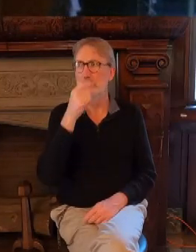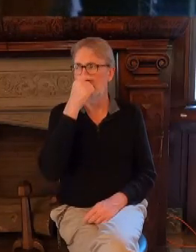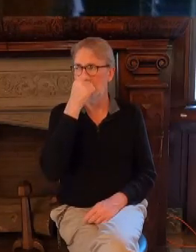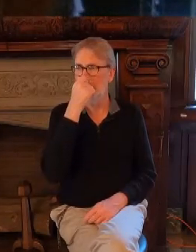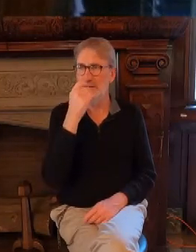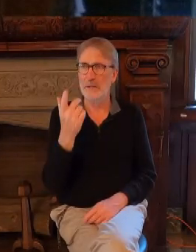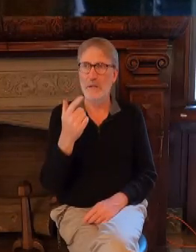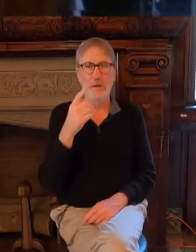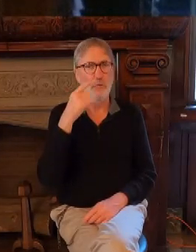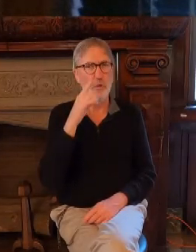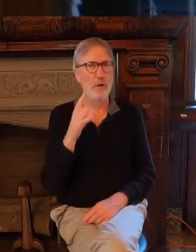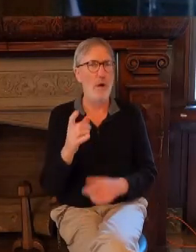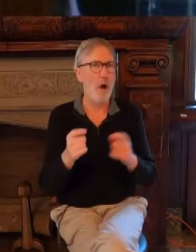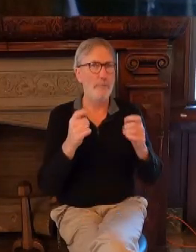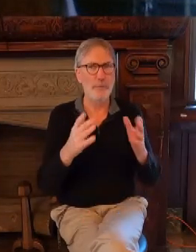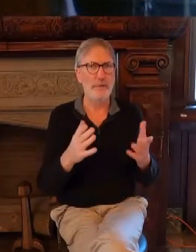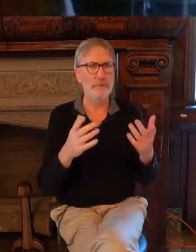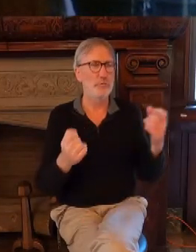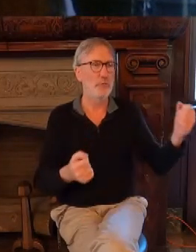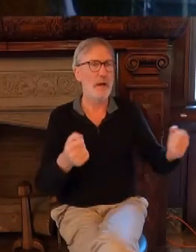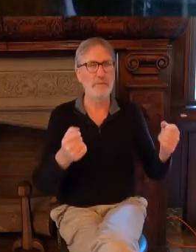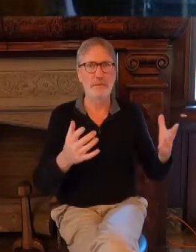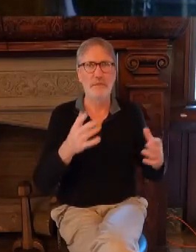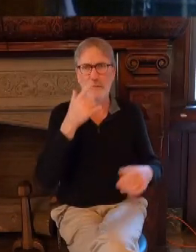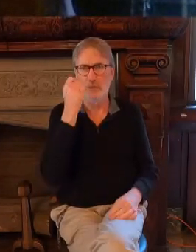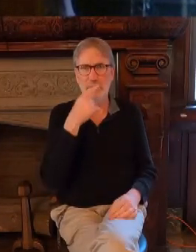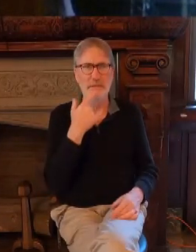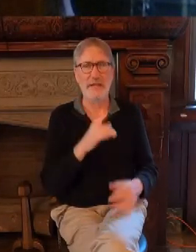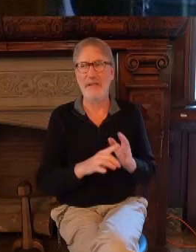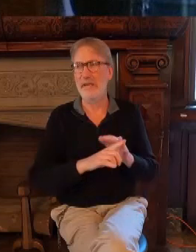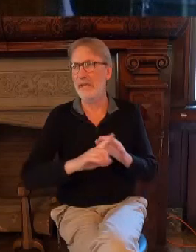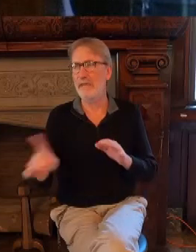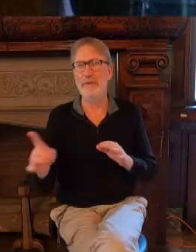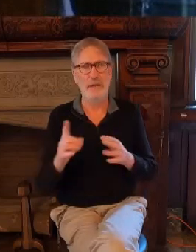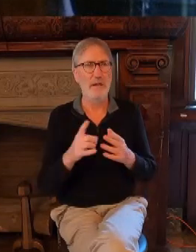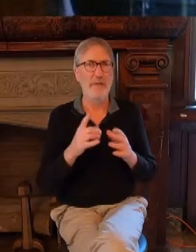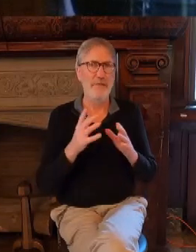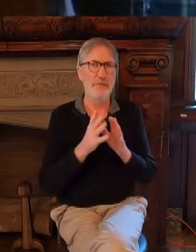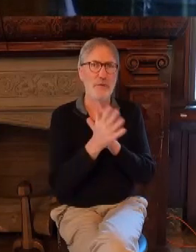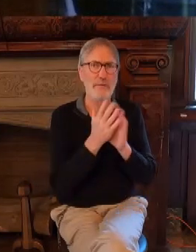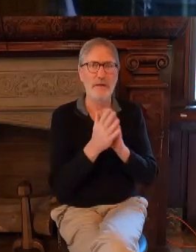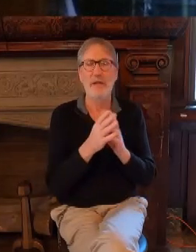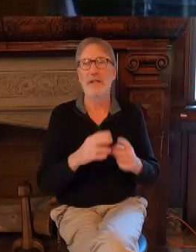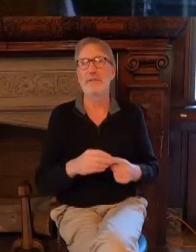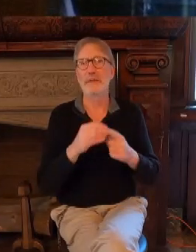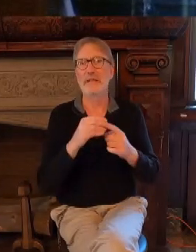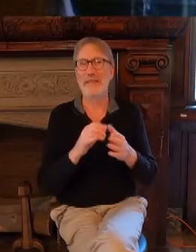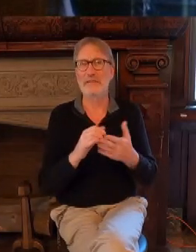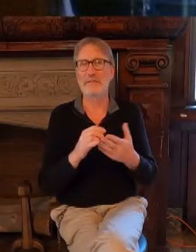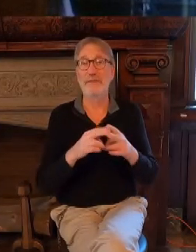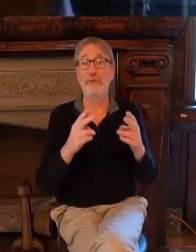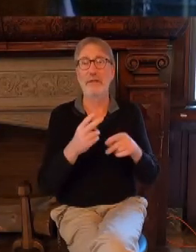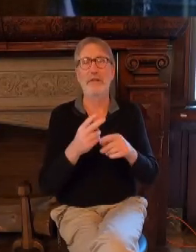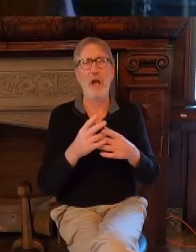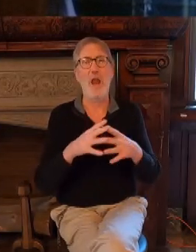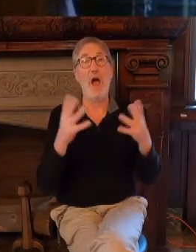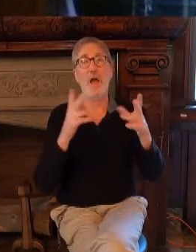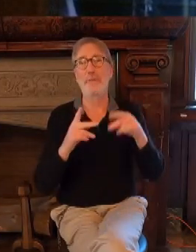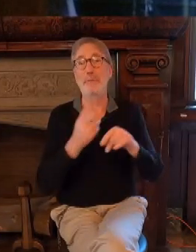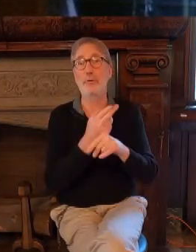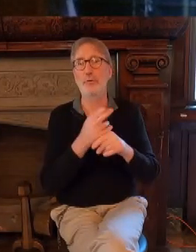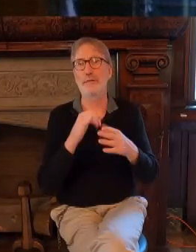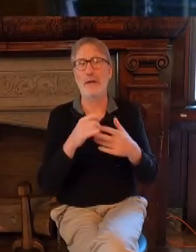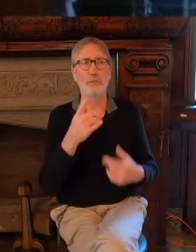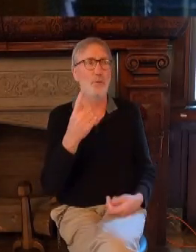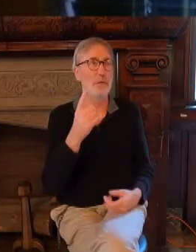for their operators because they exit the stream of traffic. Especially, this is a high-use stop right here, so it's kind of competing